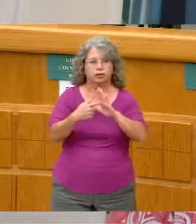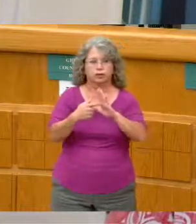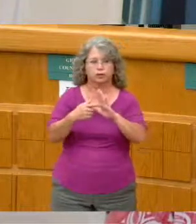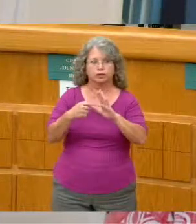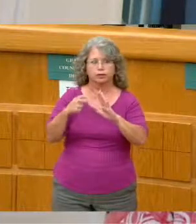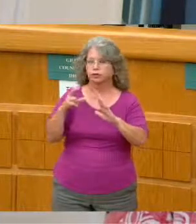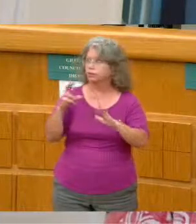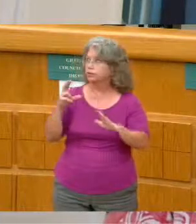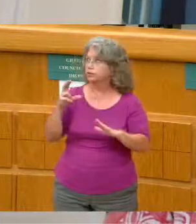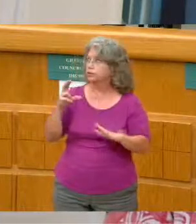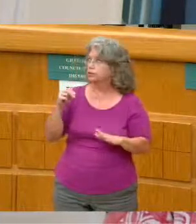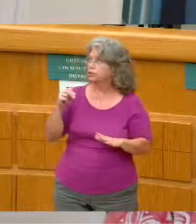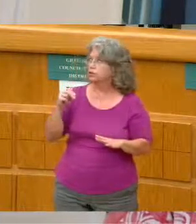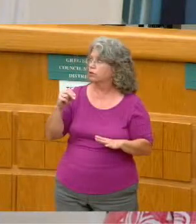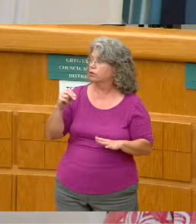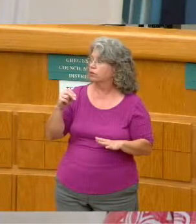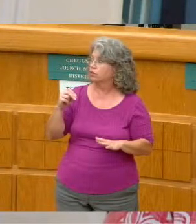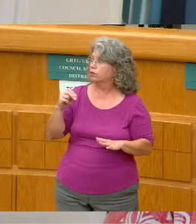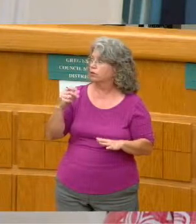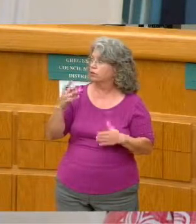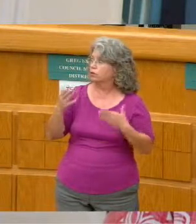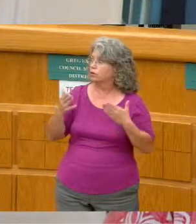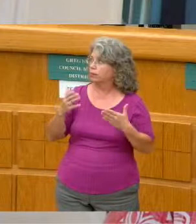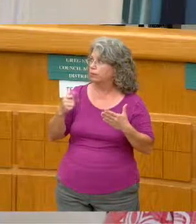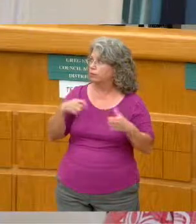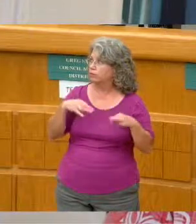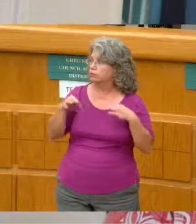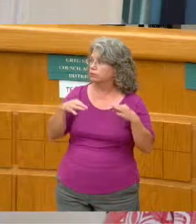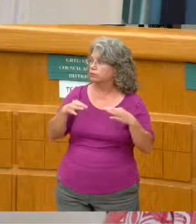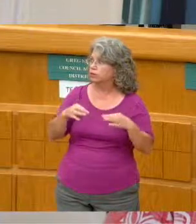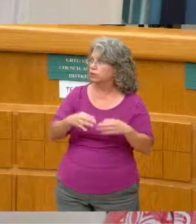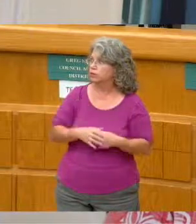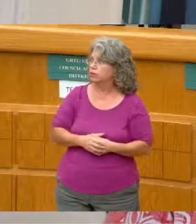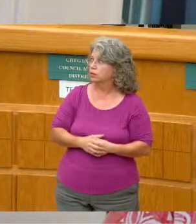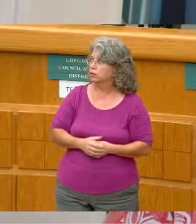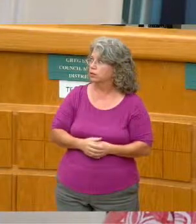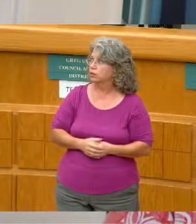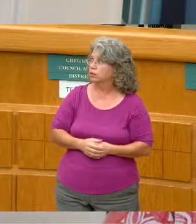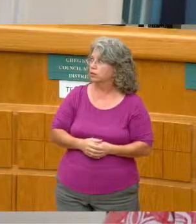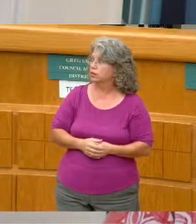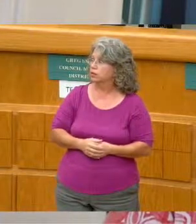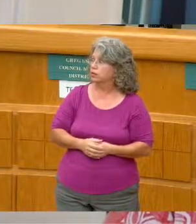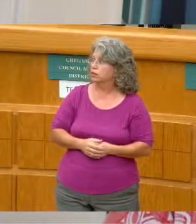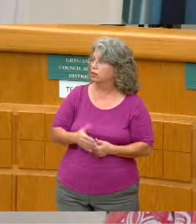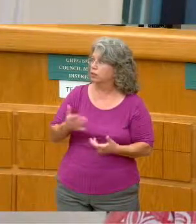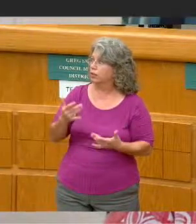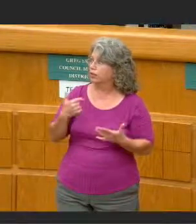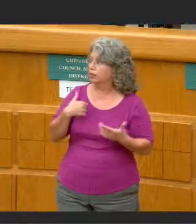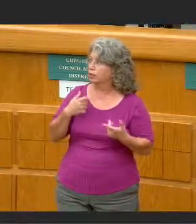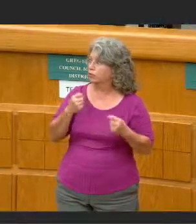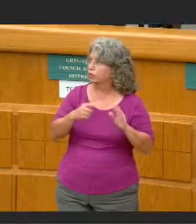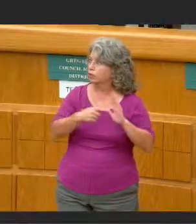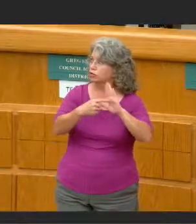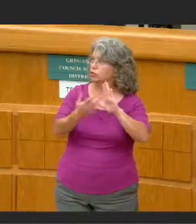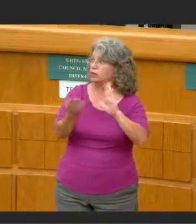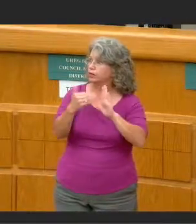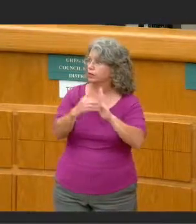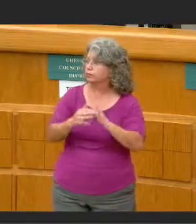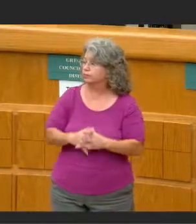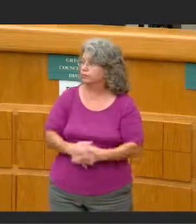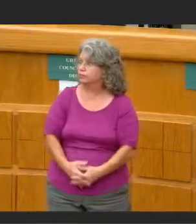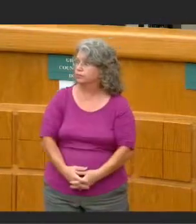Am I projecting still? No, it's just on you. You may have to explain it. Okay, I'm projecting